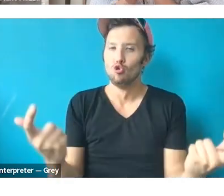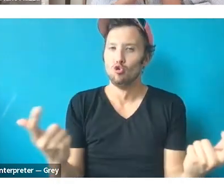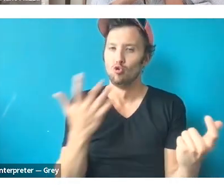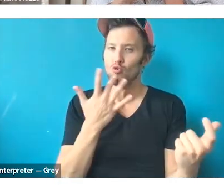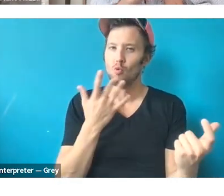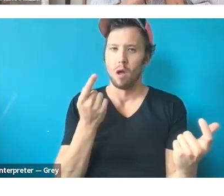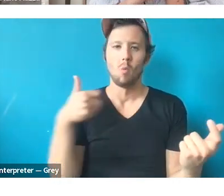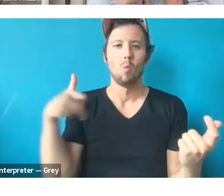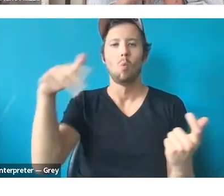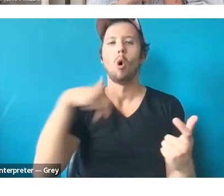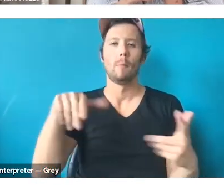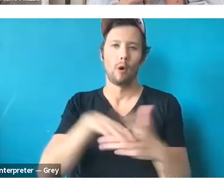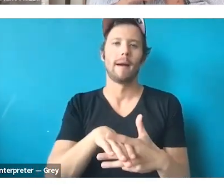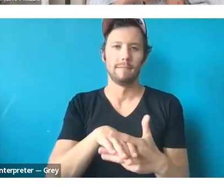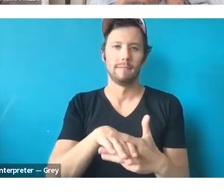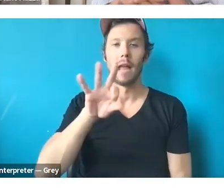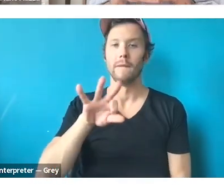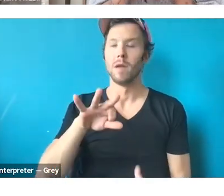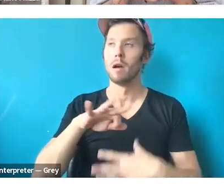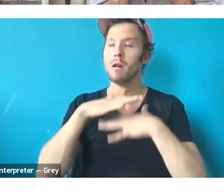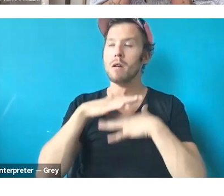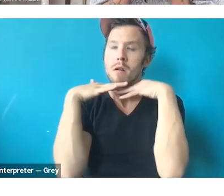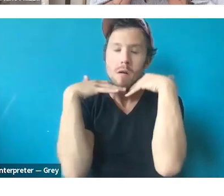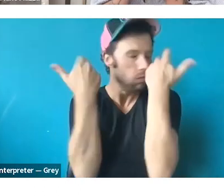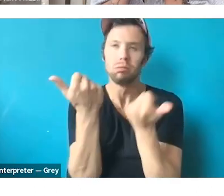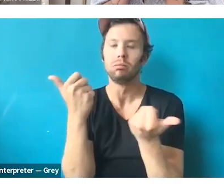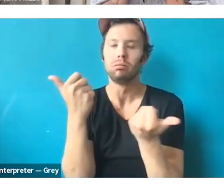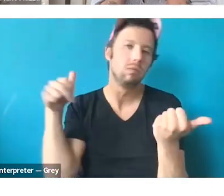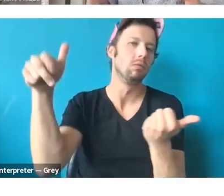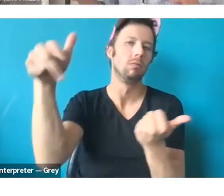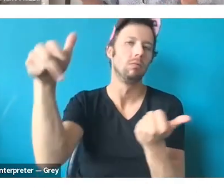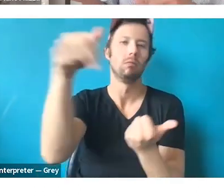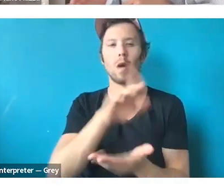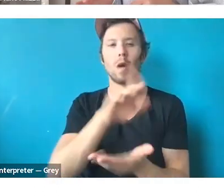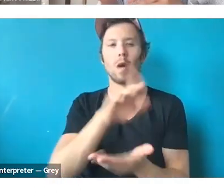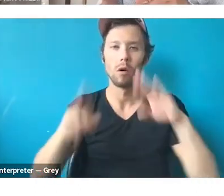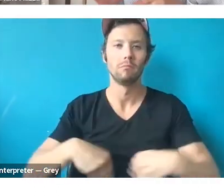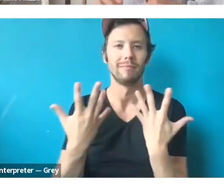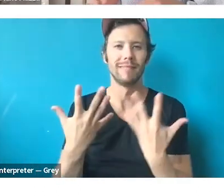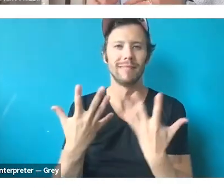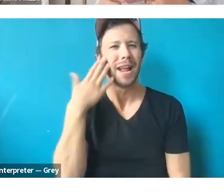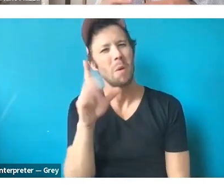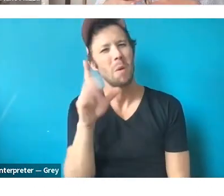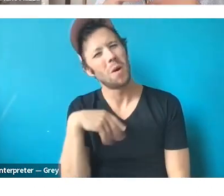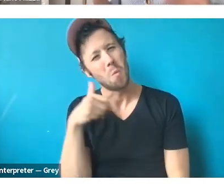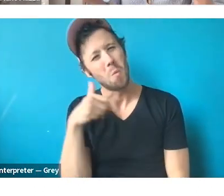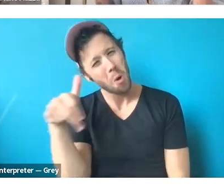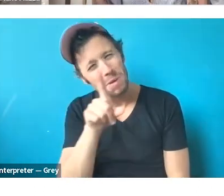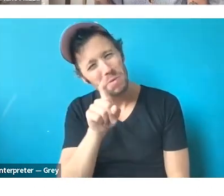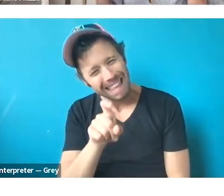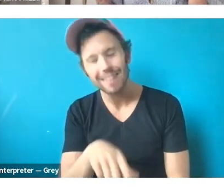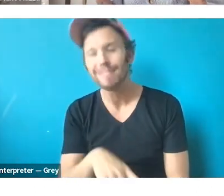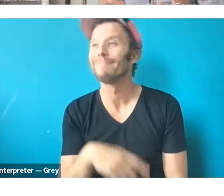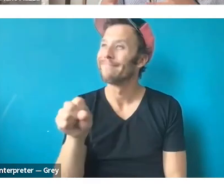know that sounds kind of like weird in terms of inspiration, but like I actually like find all of my inspiration walking. So it's like when